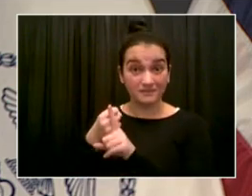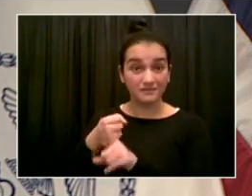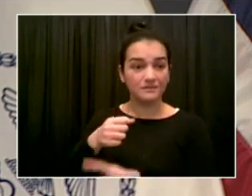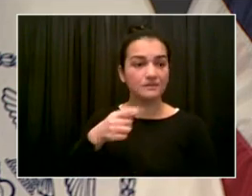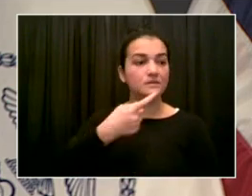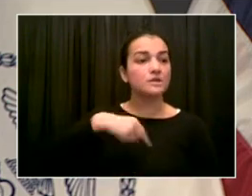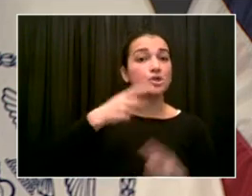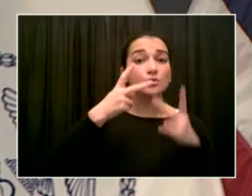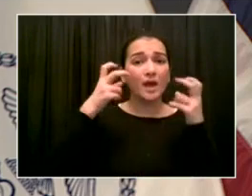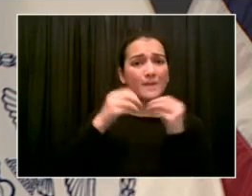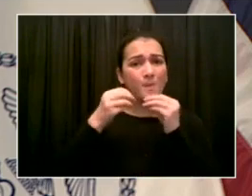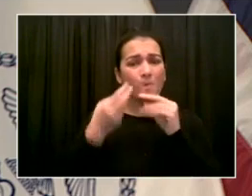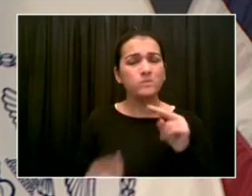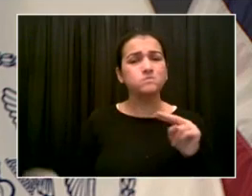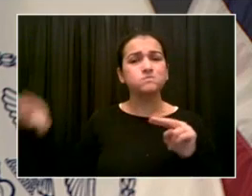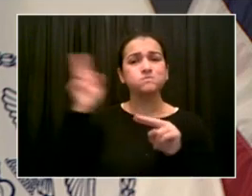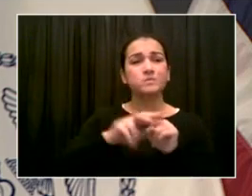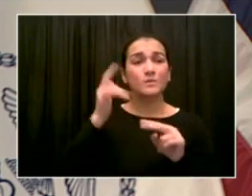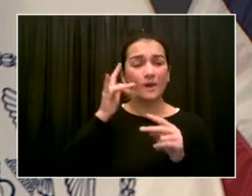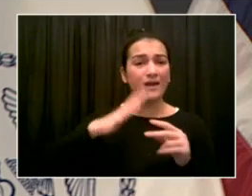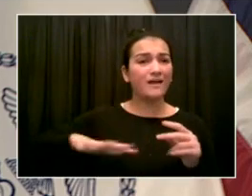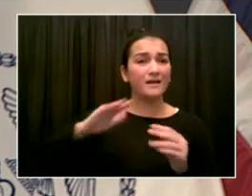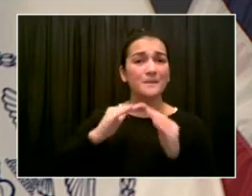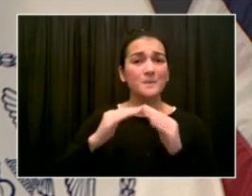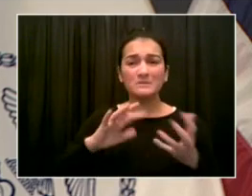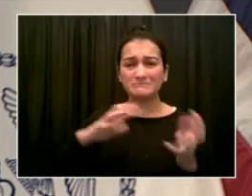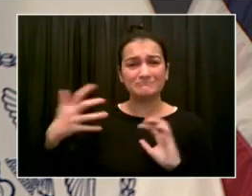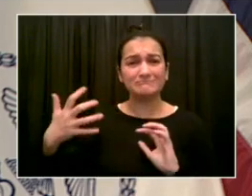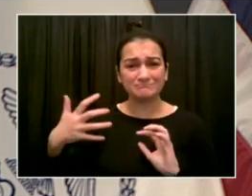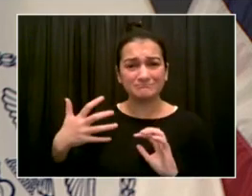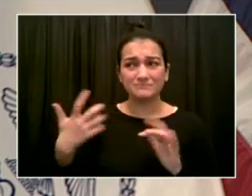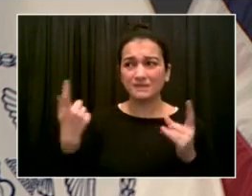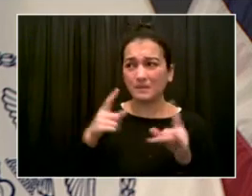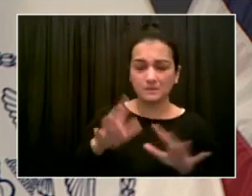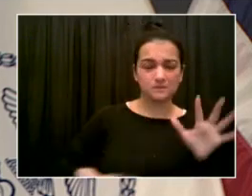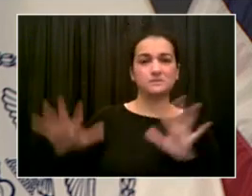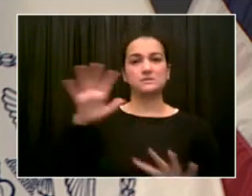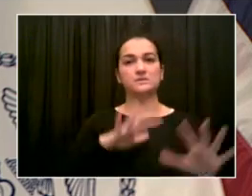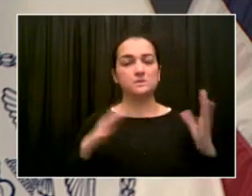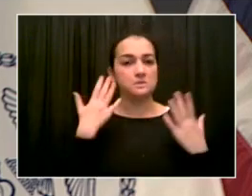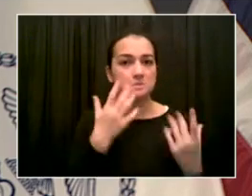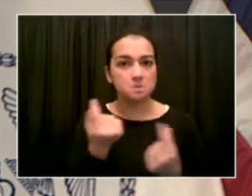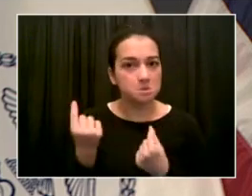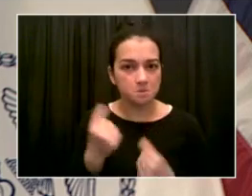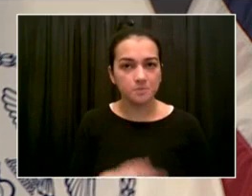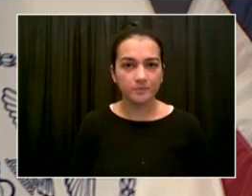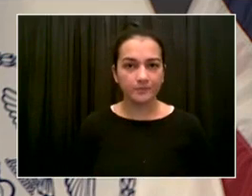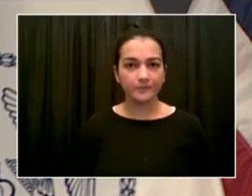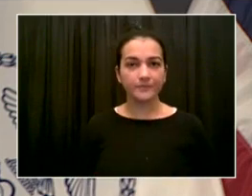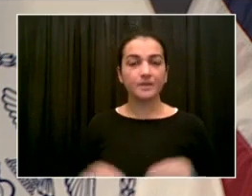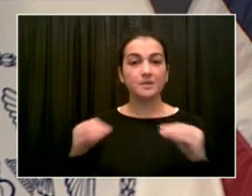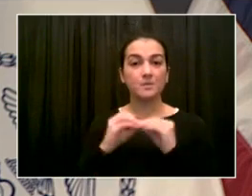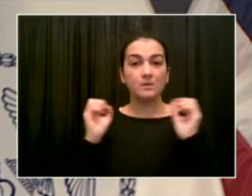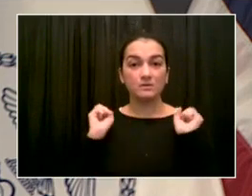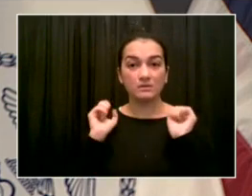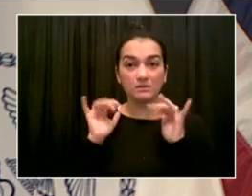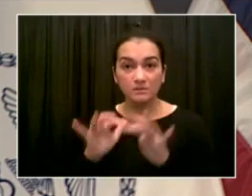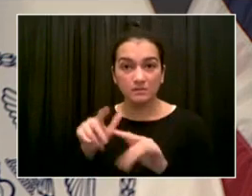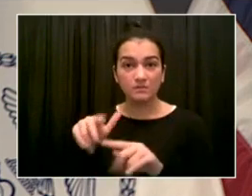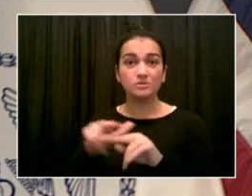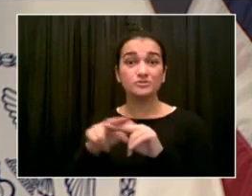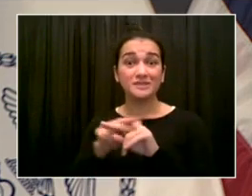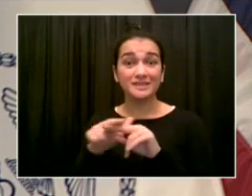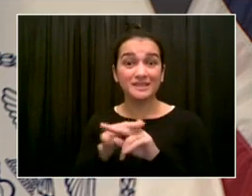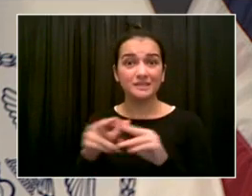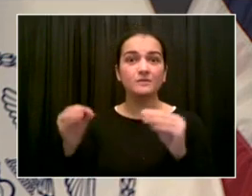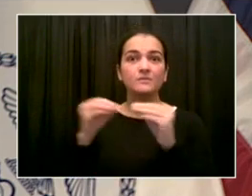are around on the streets, in the subways, that also creates a safer condition, gets us back to where we were pre-pandemic, where it